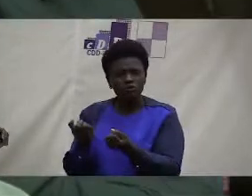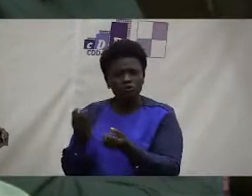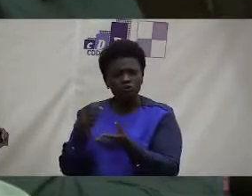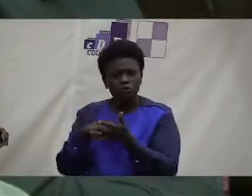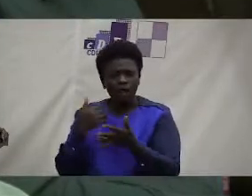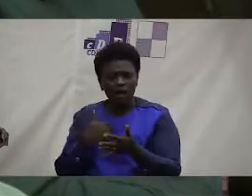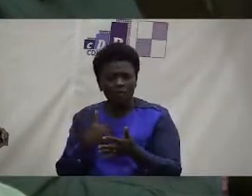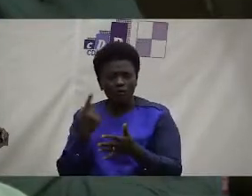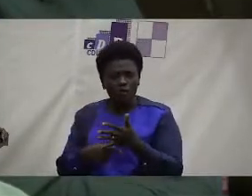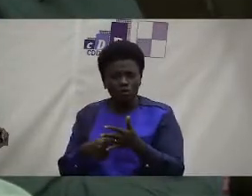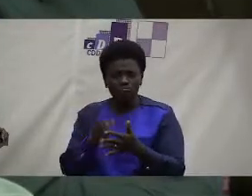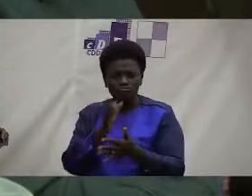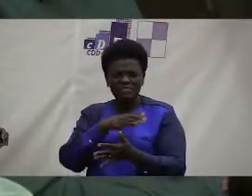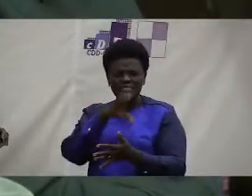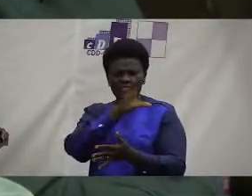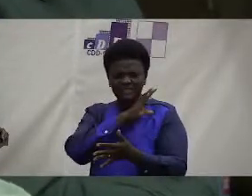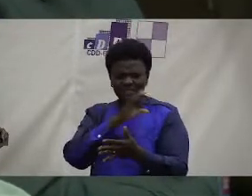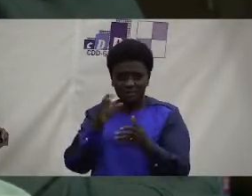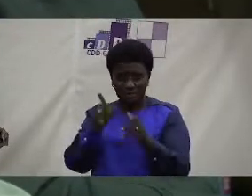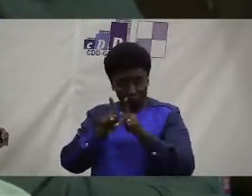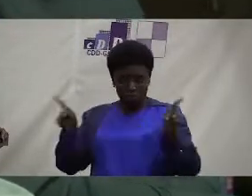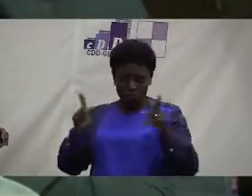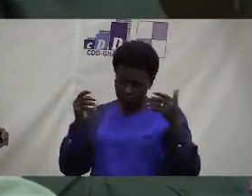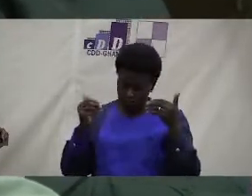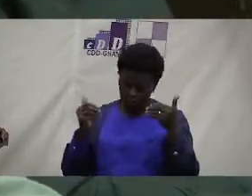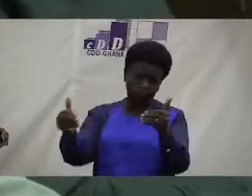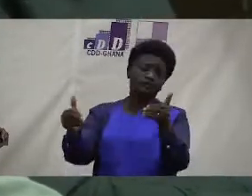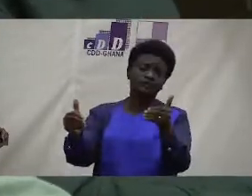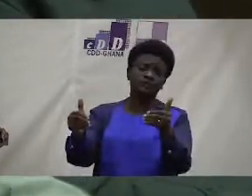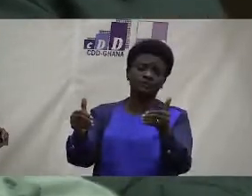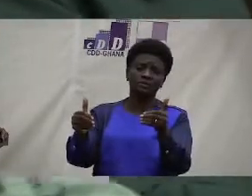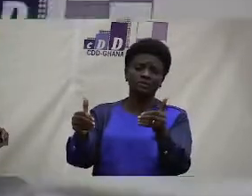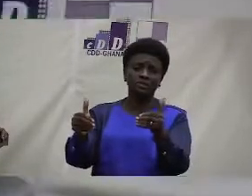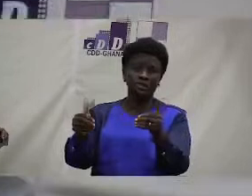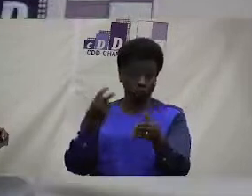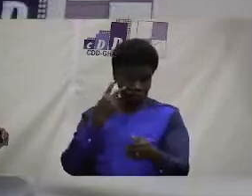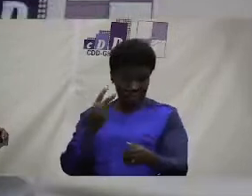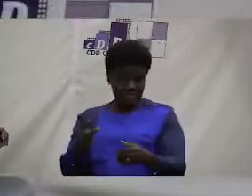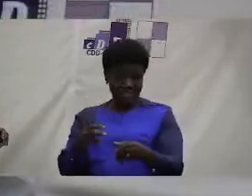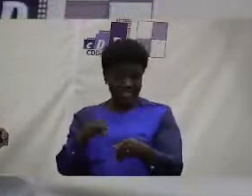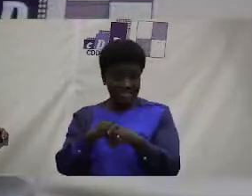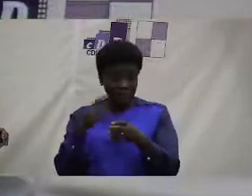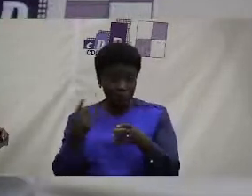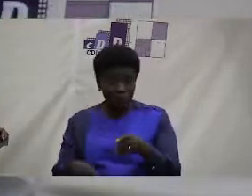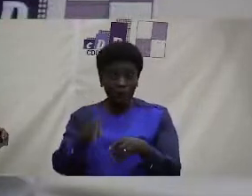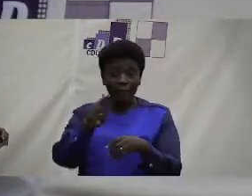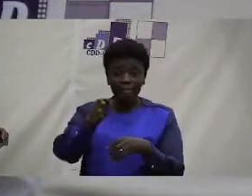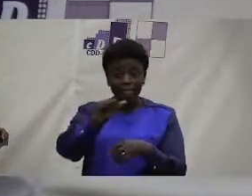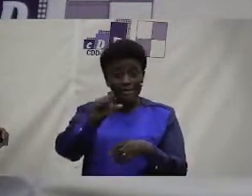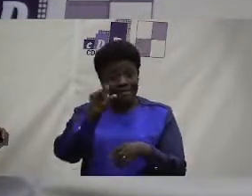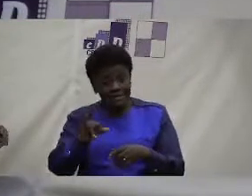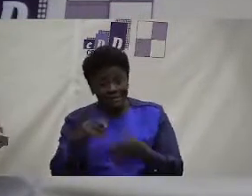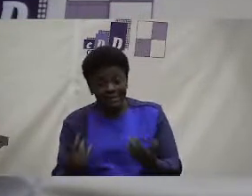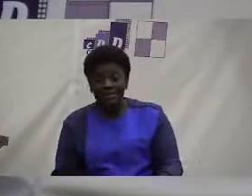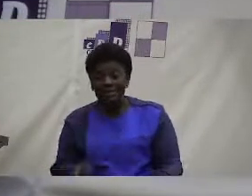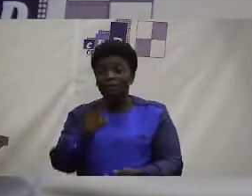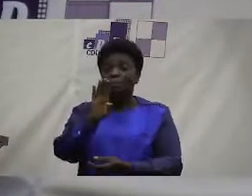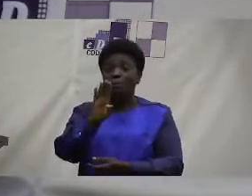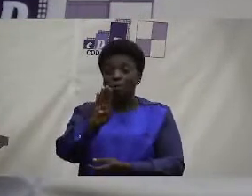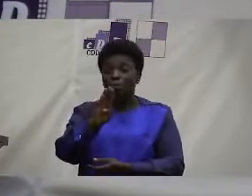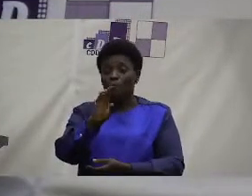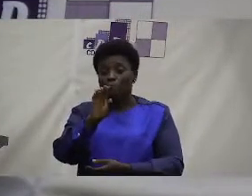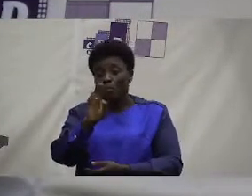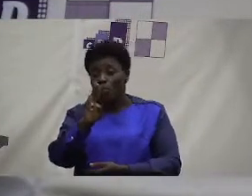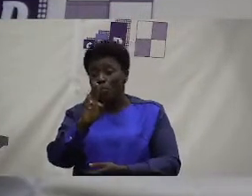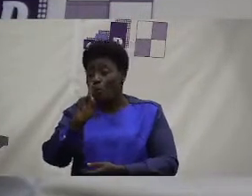movement as well. They are funding civic movement. We've seen it in Mali. We've seen it in Burkina, where even the space of